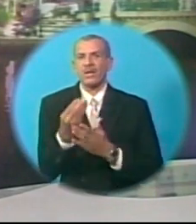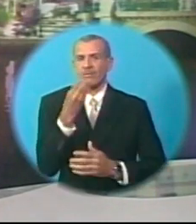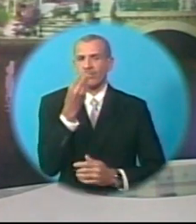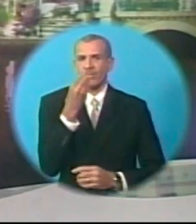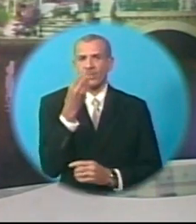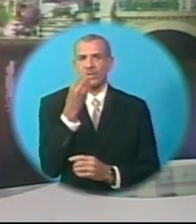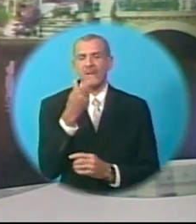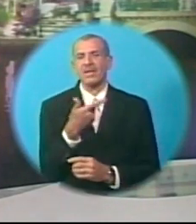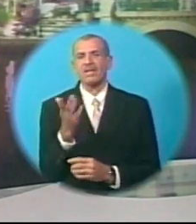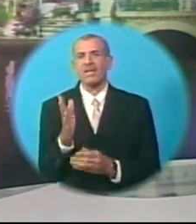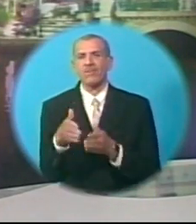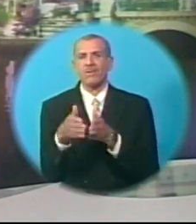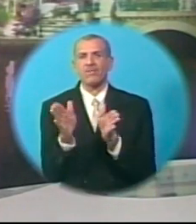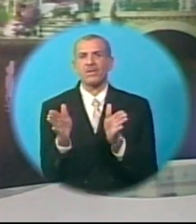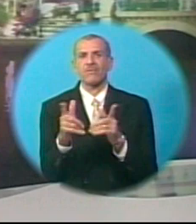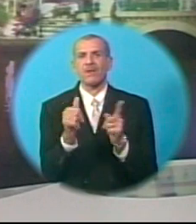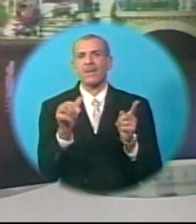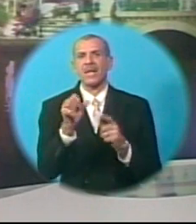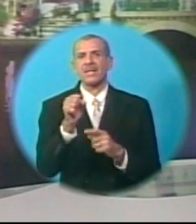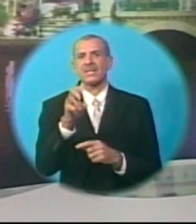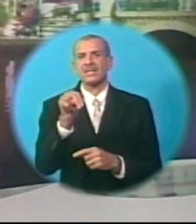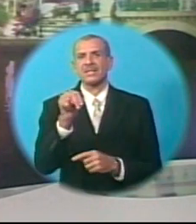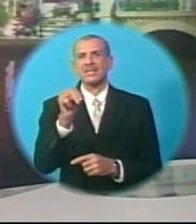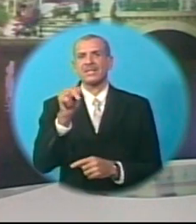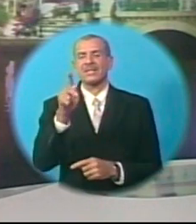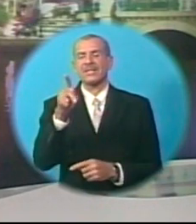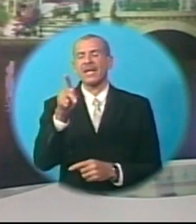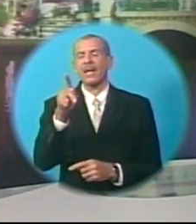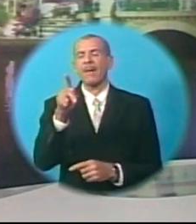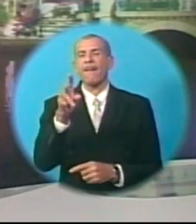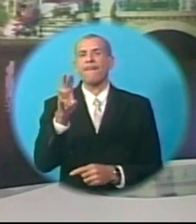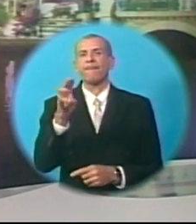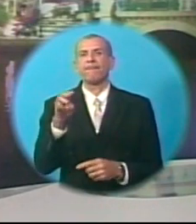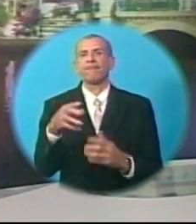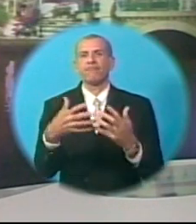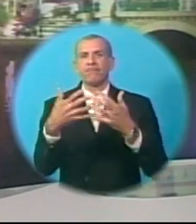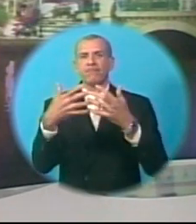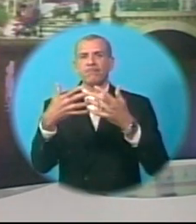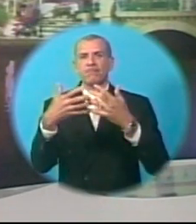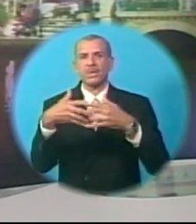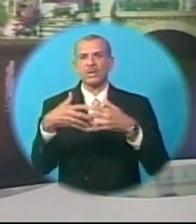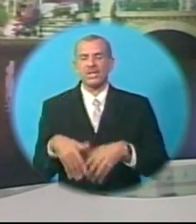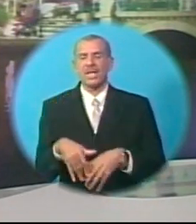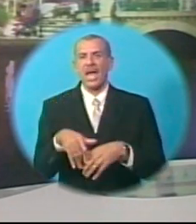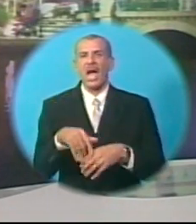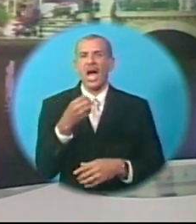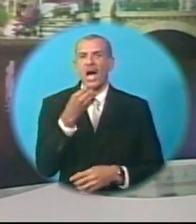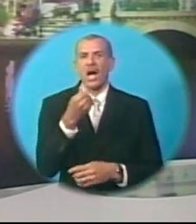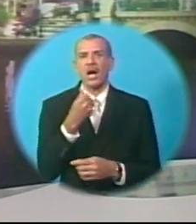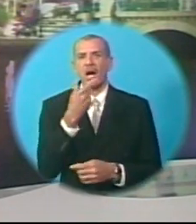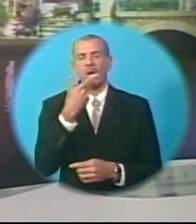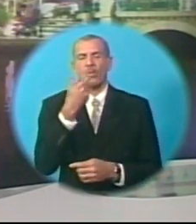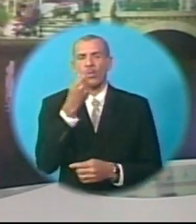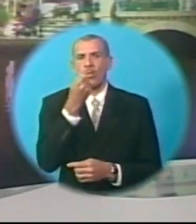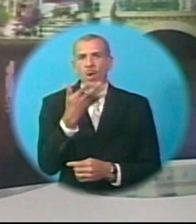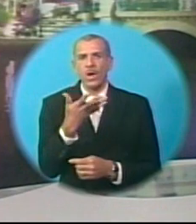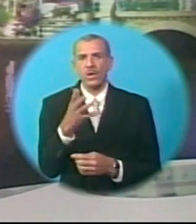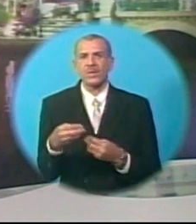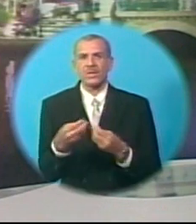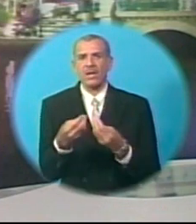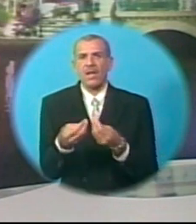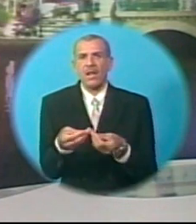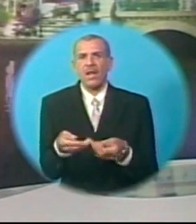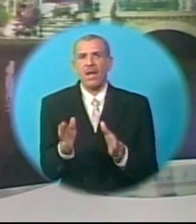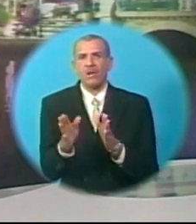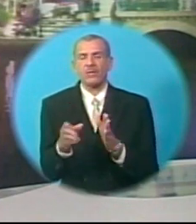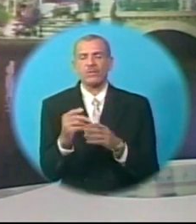was available from a snack machine. They also stated that hot water was provided to allow King to make tea for her child.